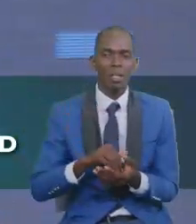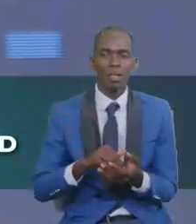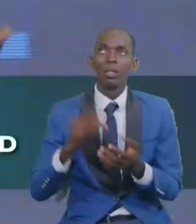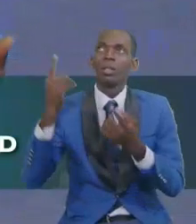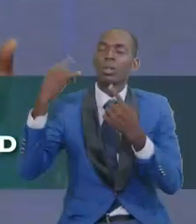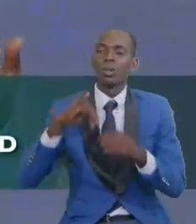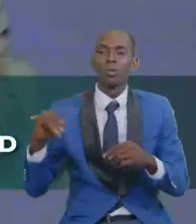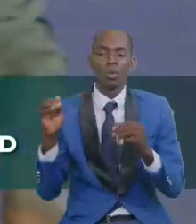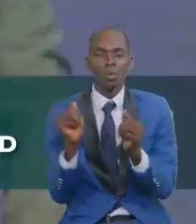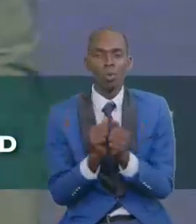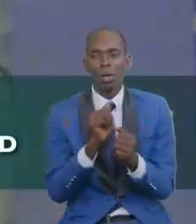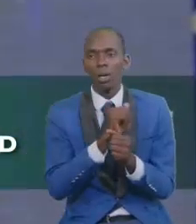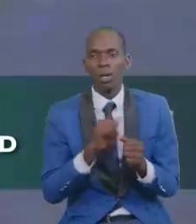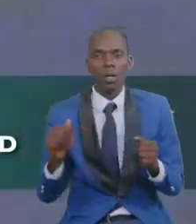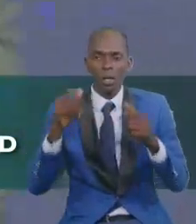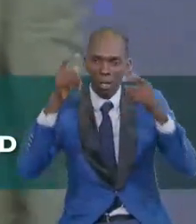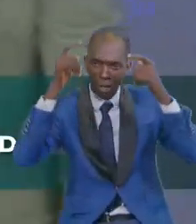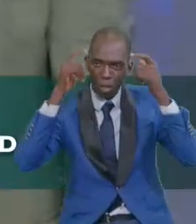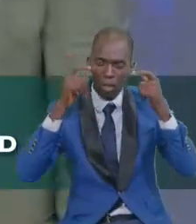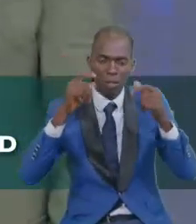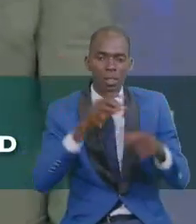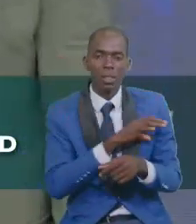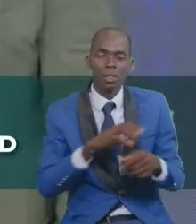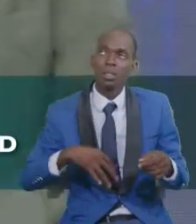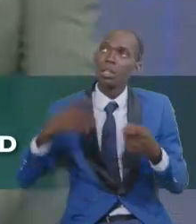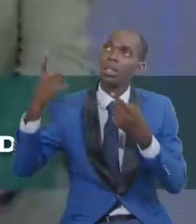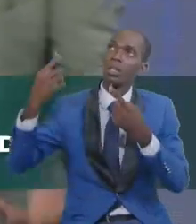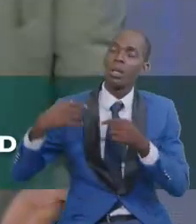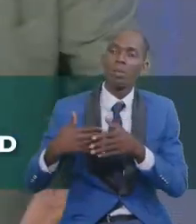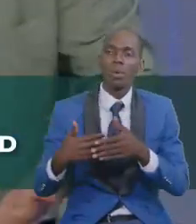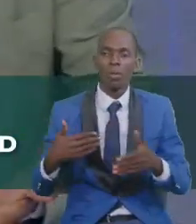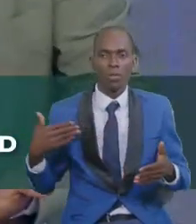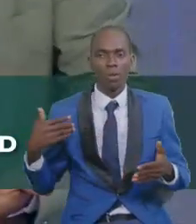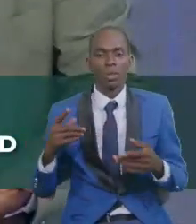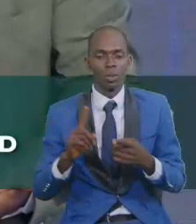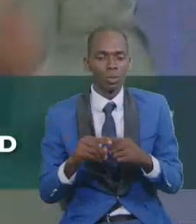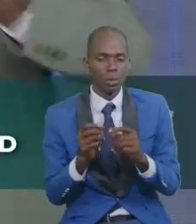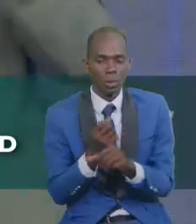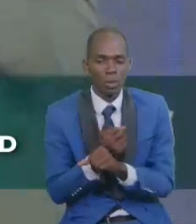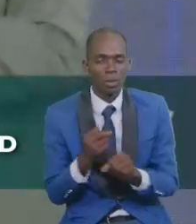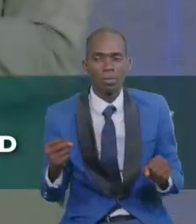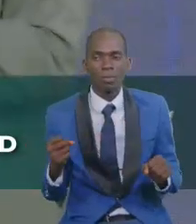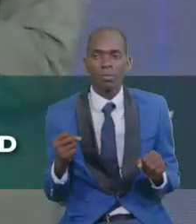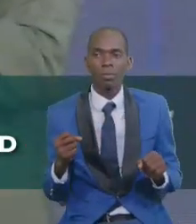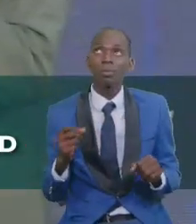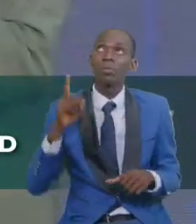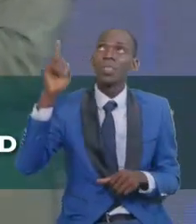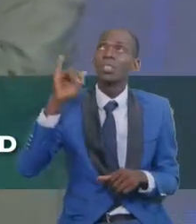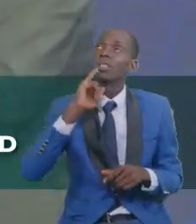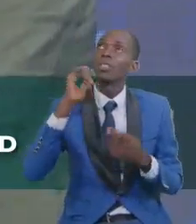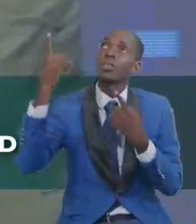crown. He came before to save. He is coming